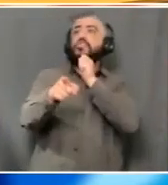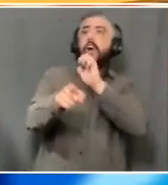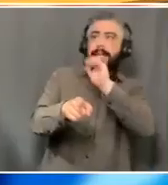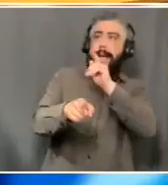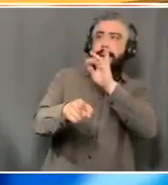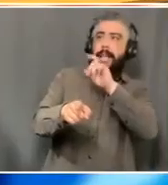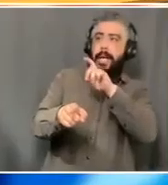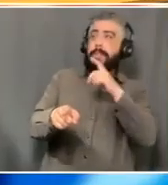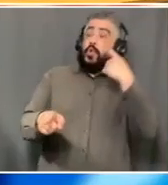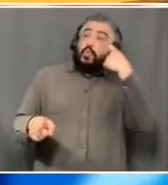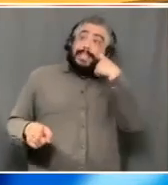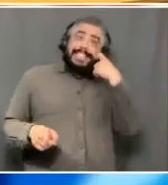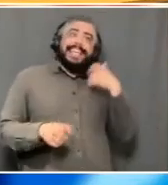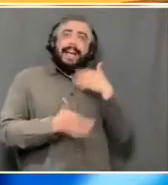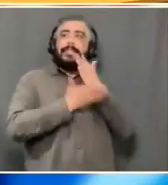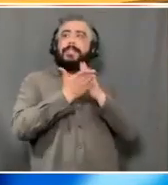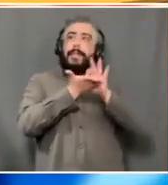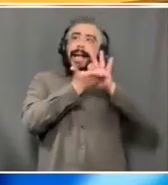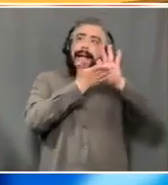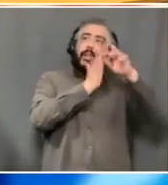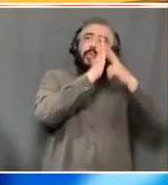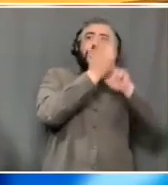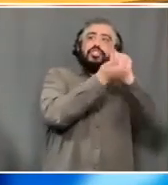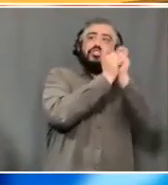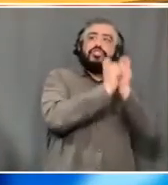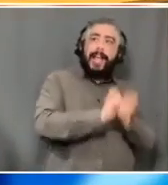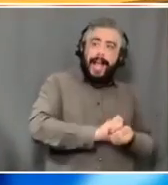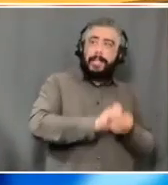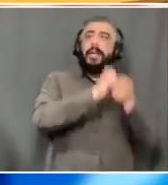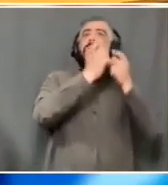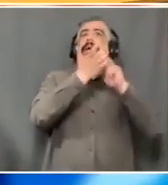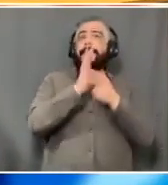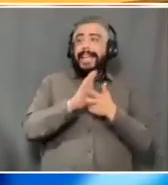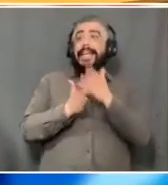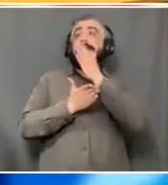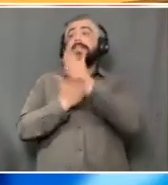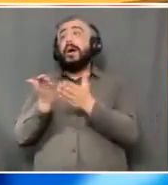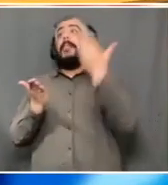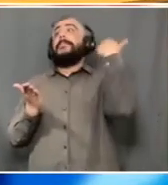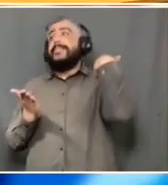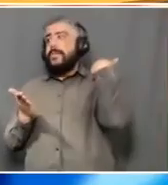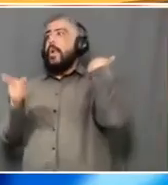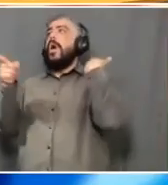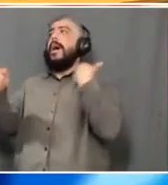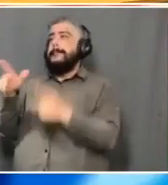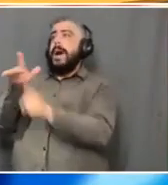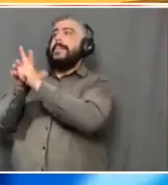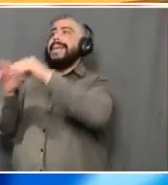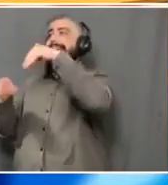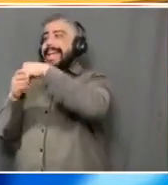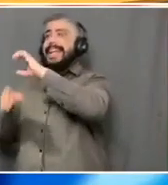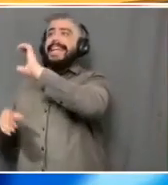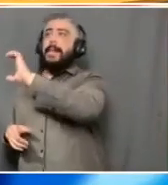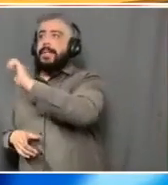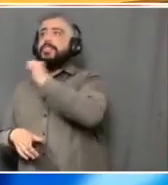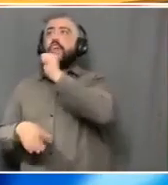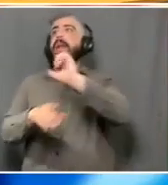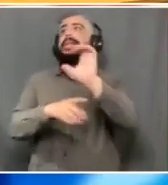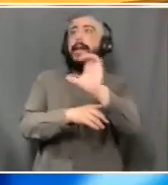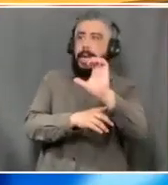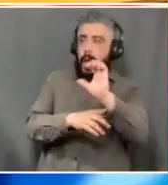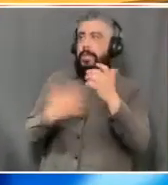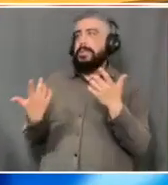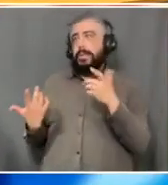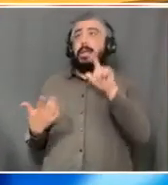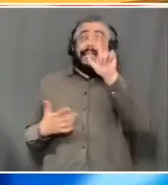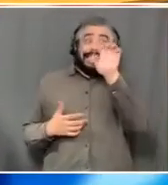changes in accounting rules that actually changed so that more things are reflected as capitalized than uncapitalized, like for example leases, which most of us don't think